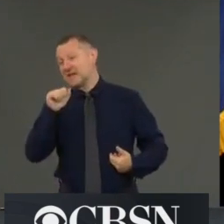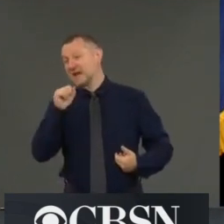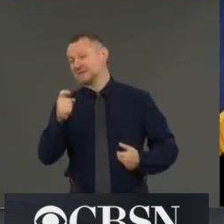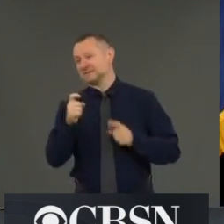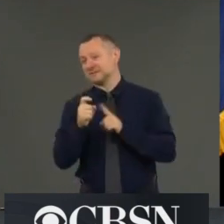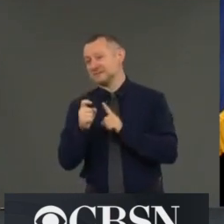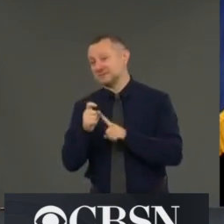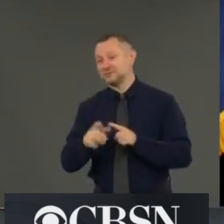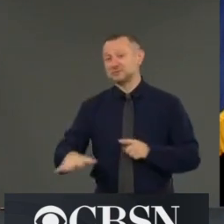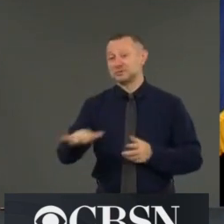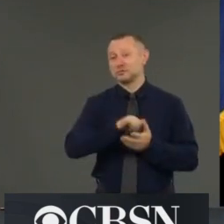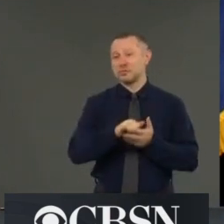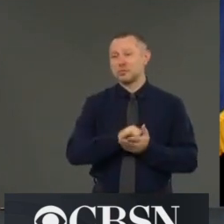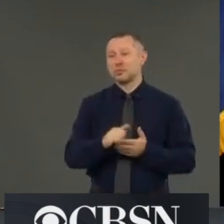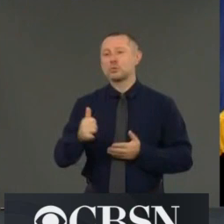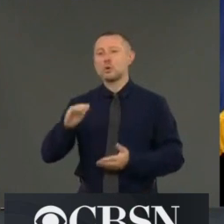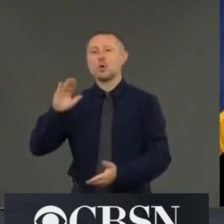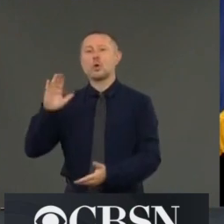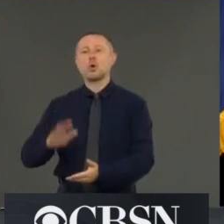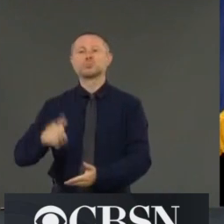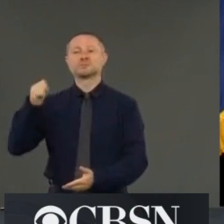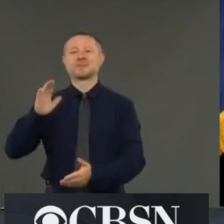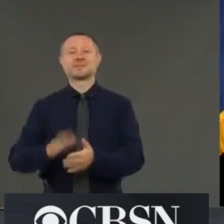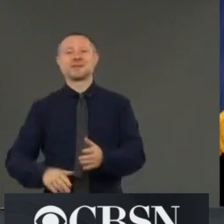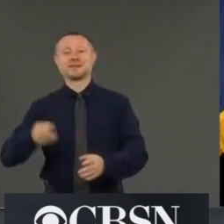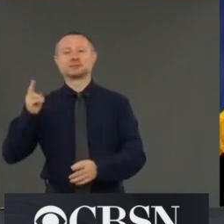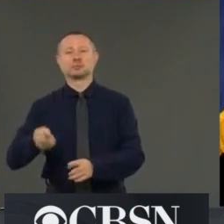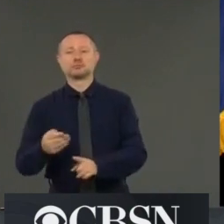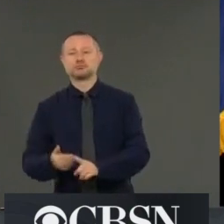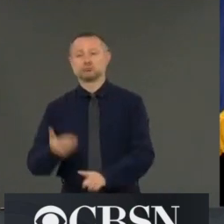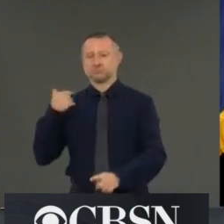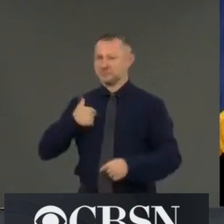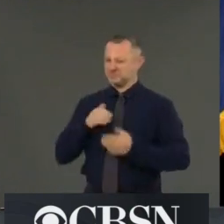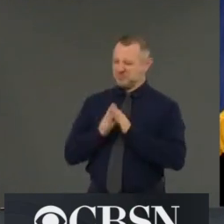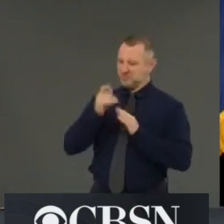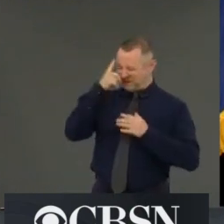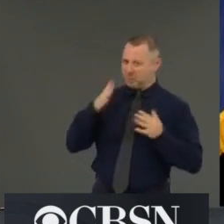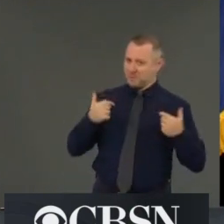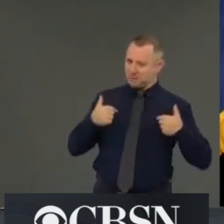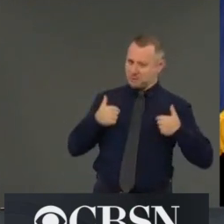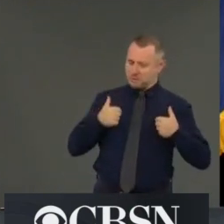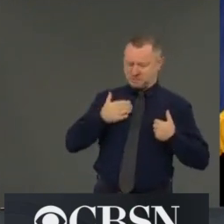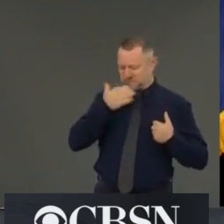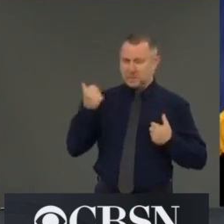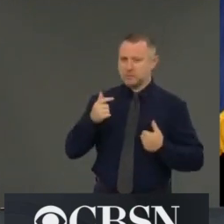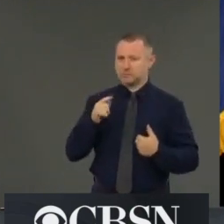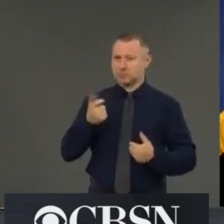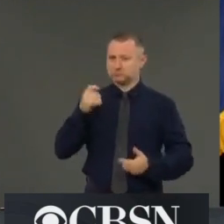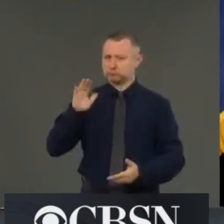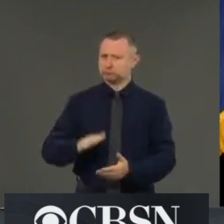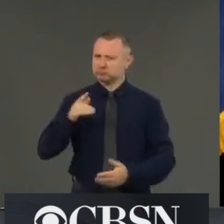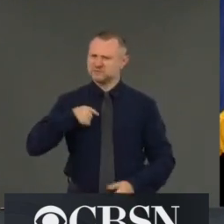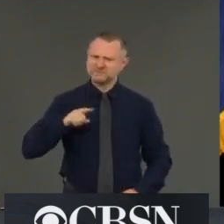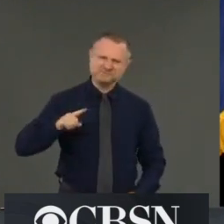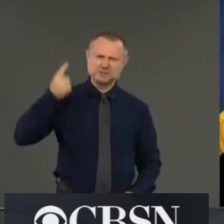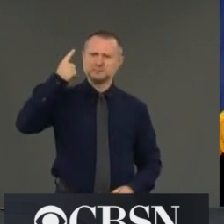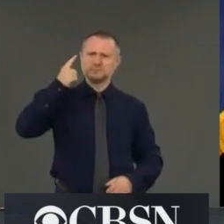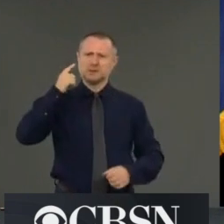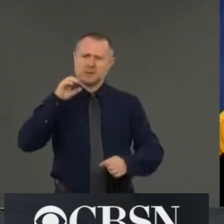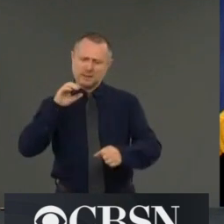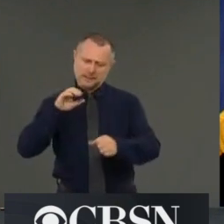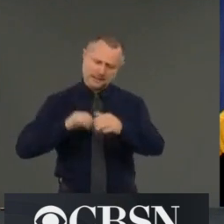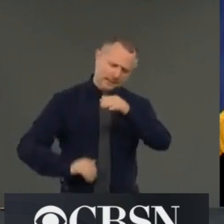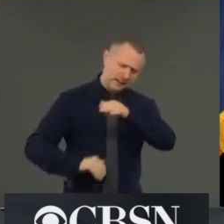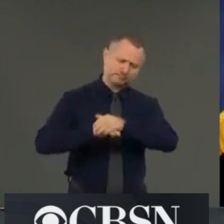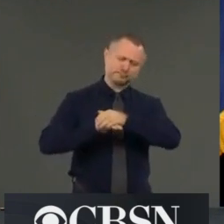lower than ever. Since I've been governor. First cap on property tax increases. You know who